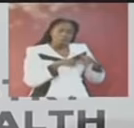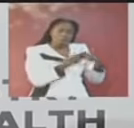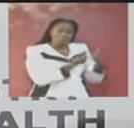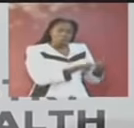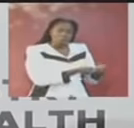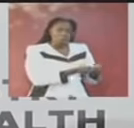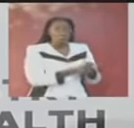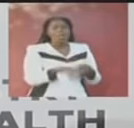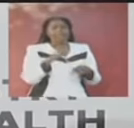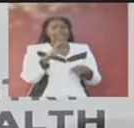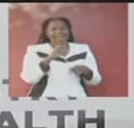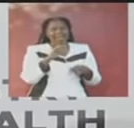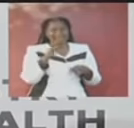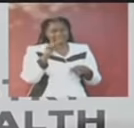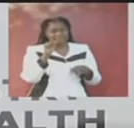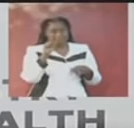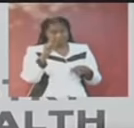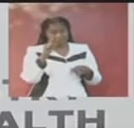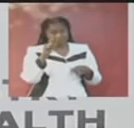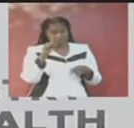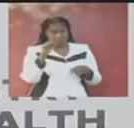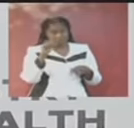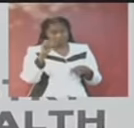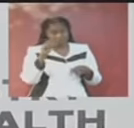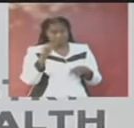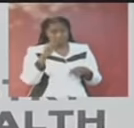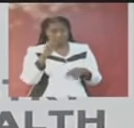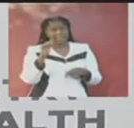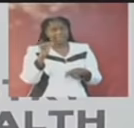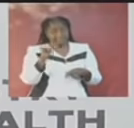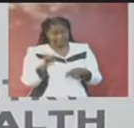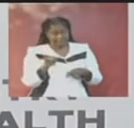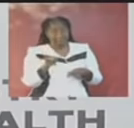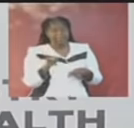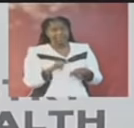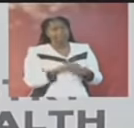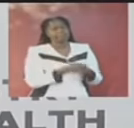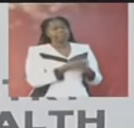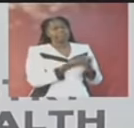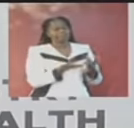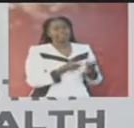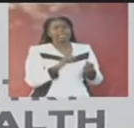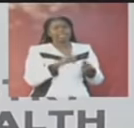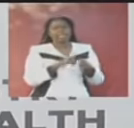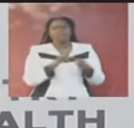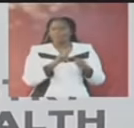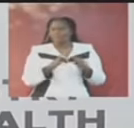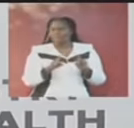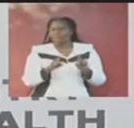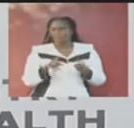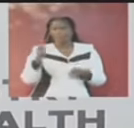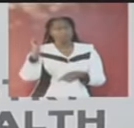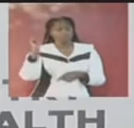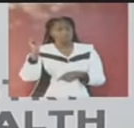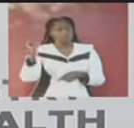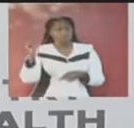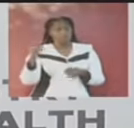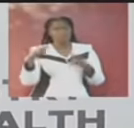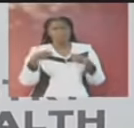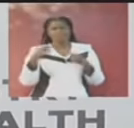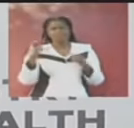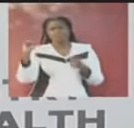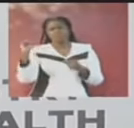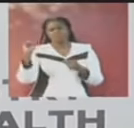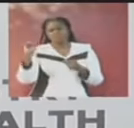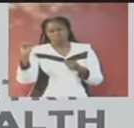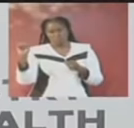14 patients, and at present, the Tobago step-down facility has 0 patients. In terms of